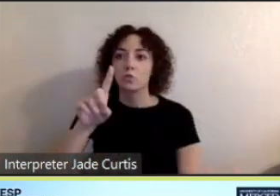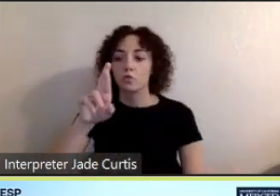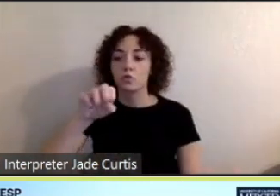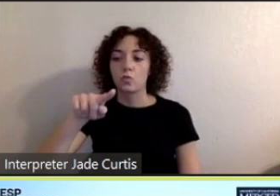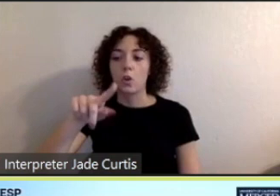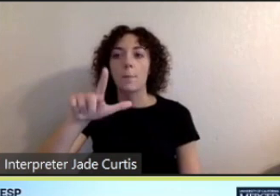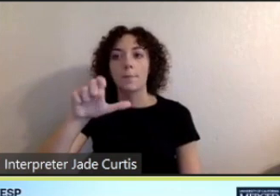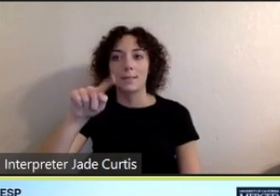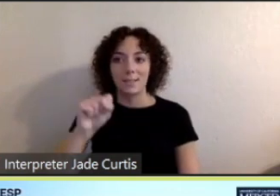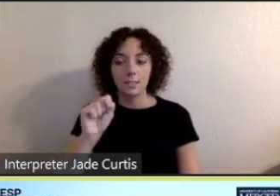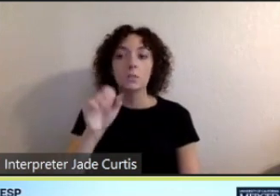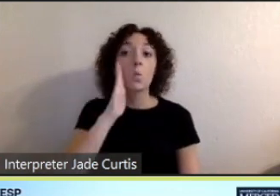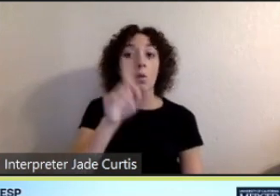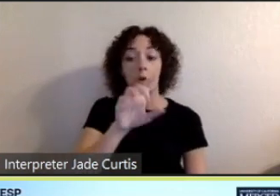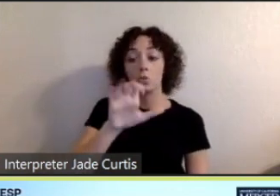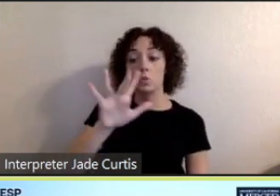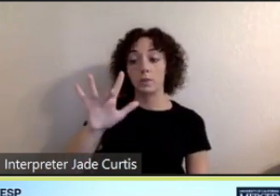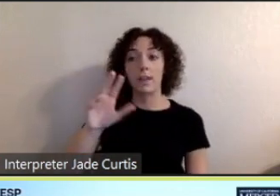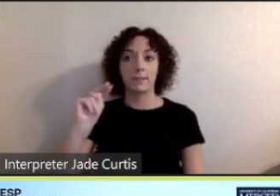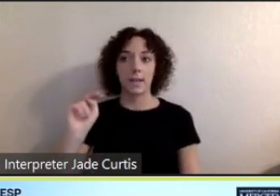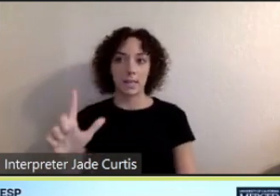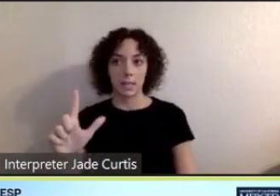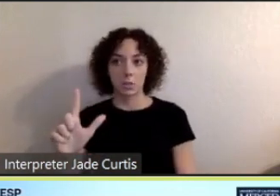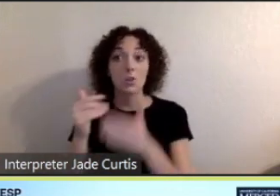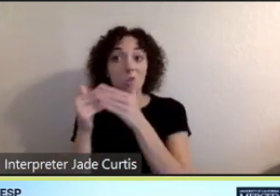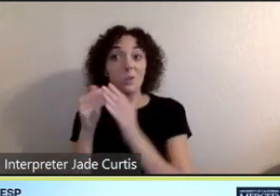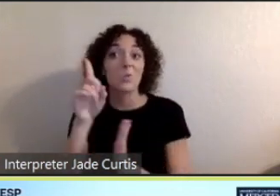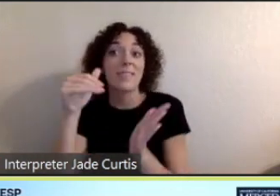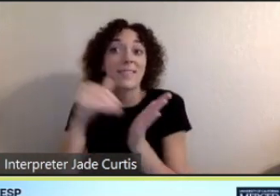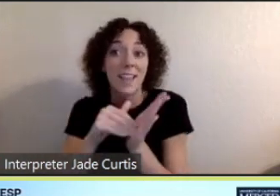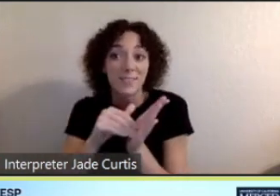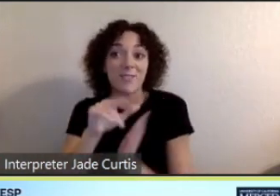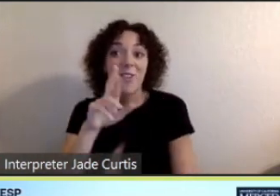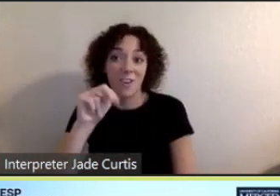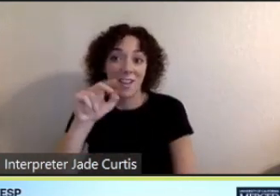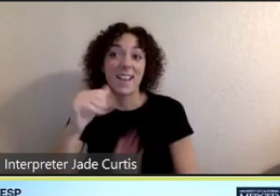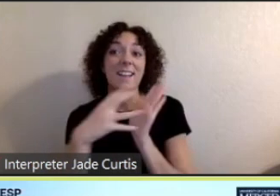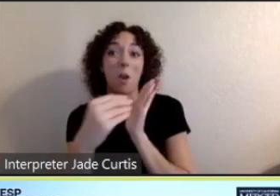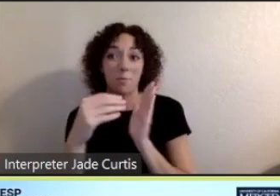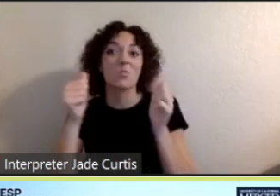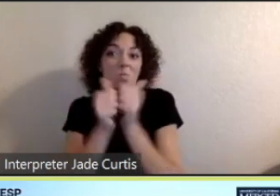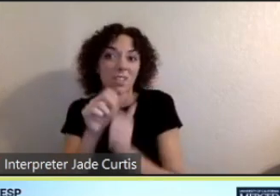125 nanoliters and close to 1,000 viral RNA copies. Next.